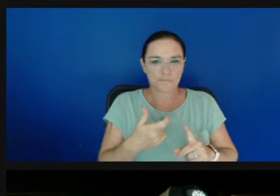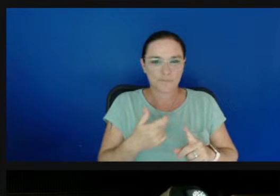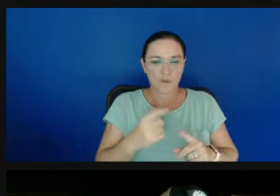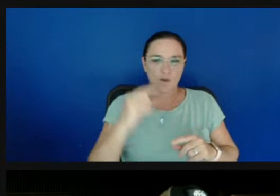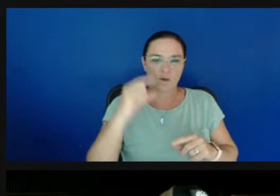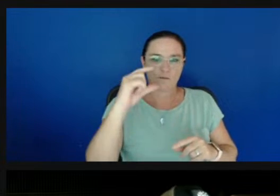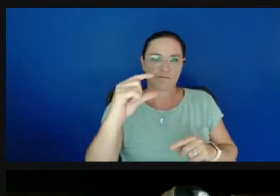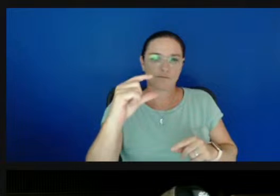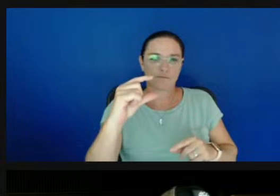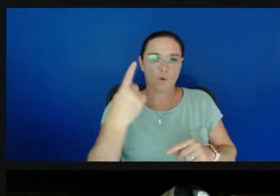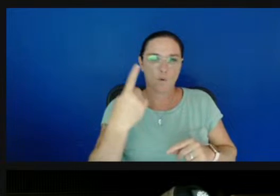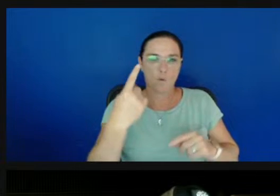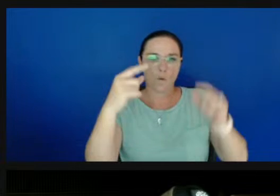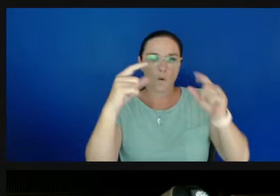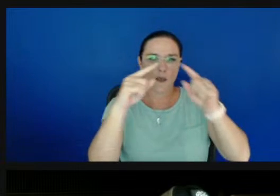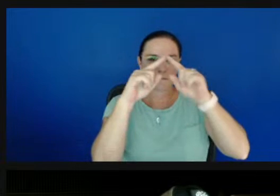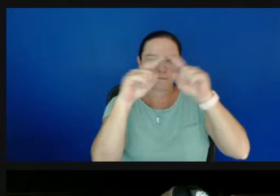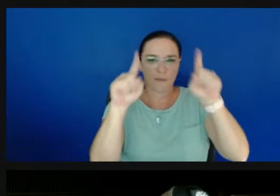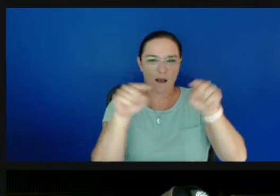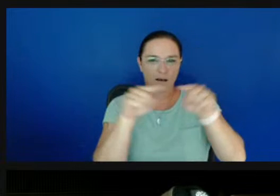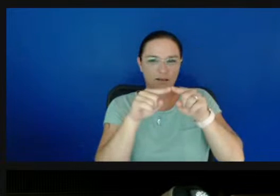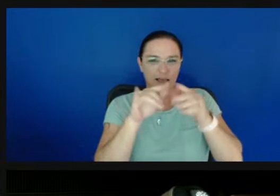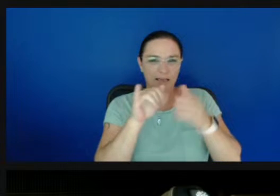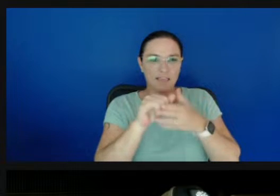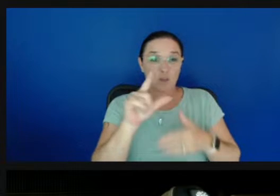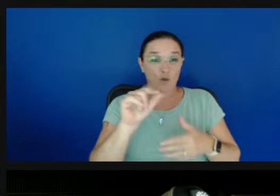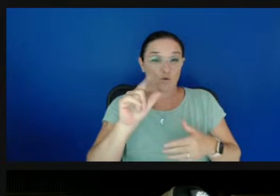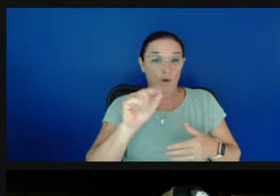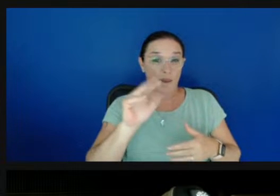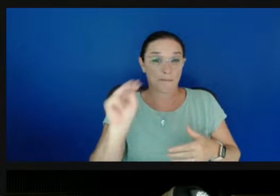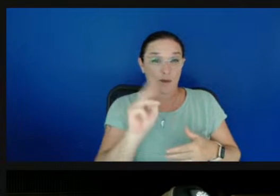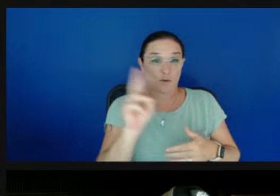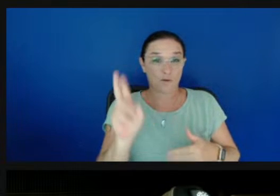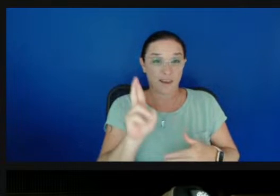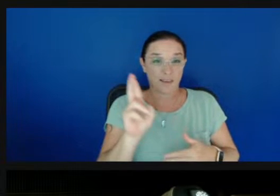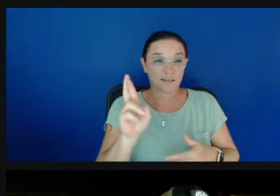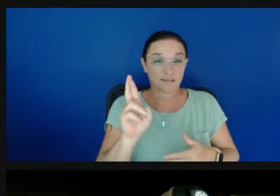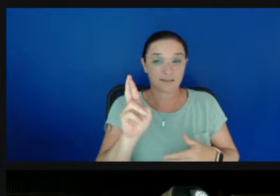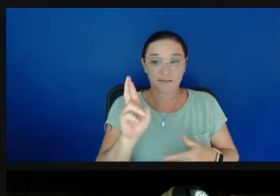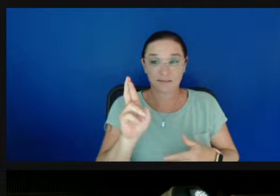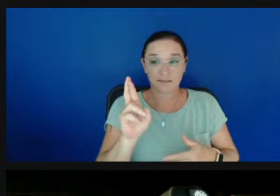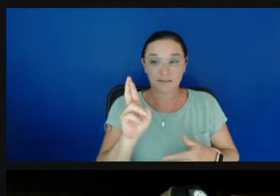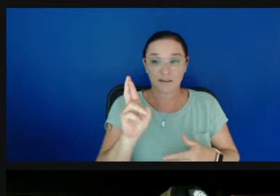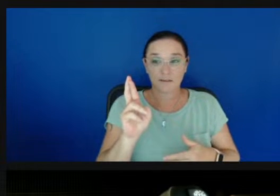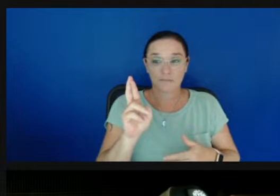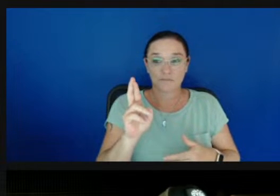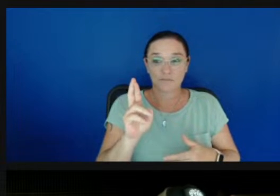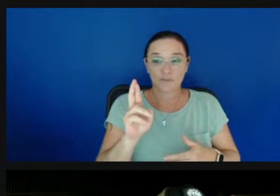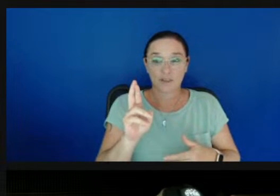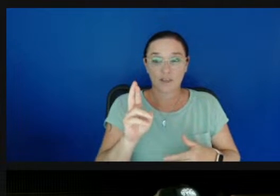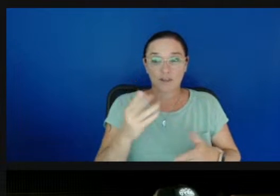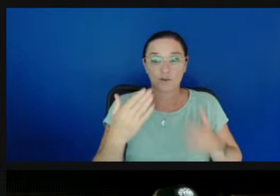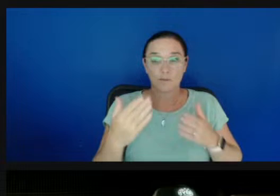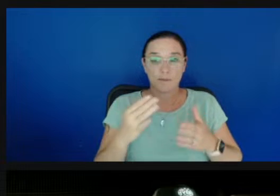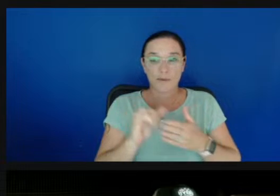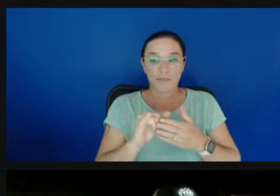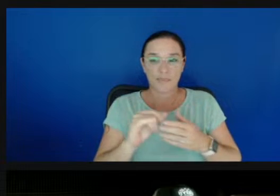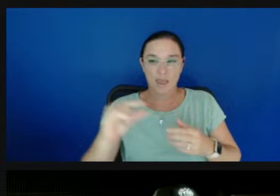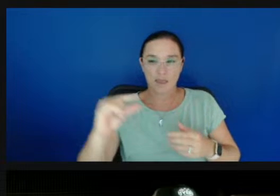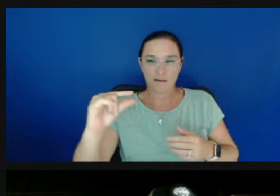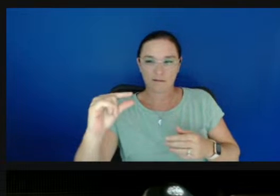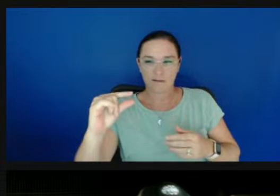top to the bottom of one of these little boxes, that's 20 microradians. So here we're looking at perhaps 5 microradians as well,